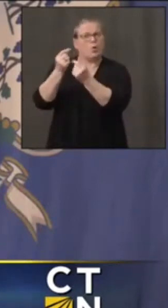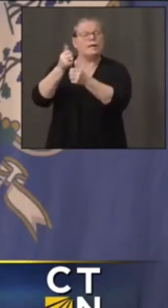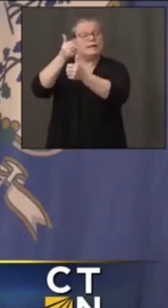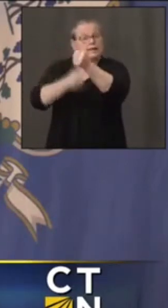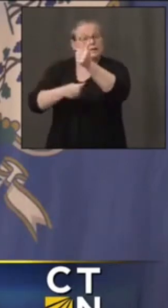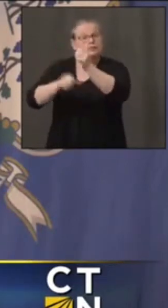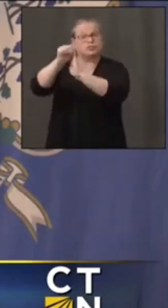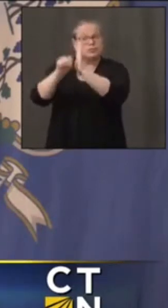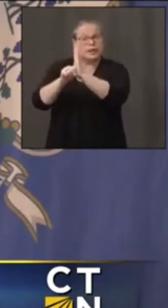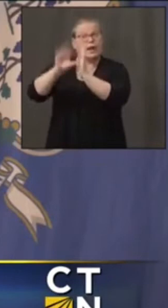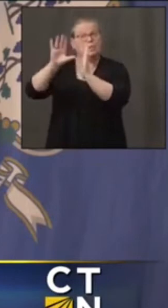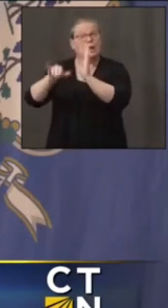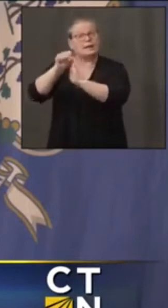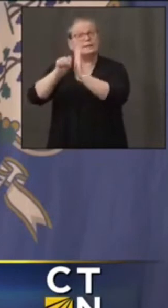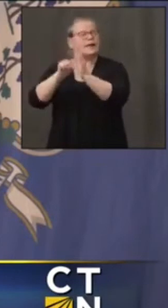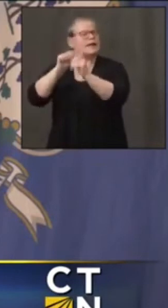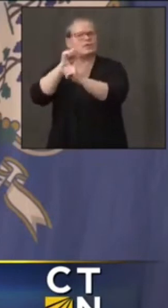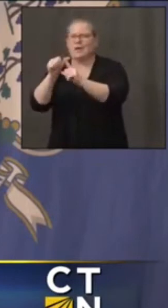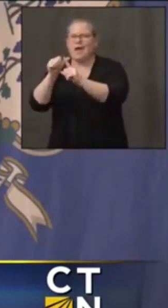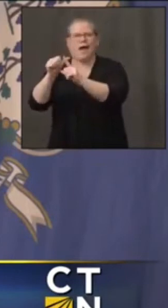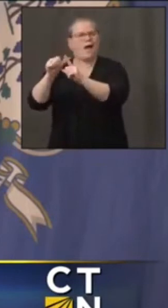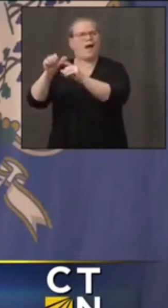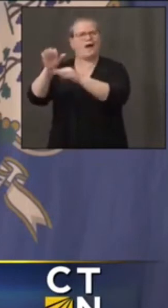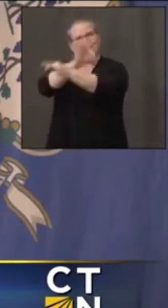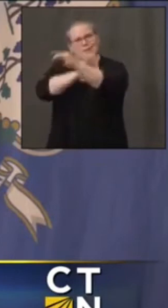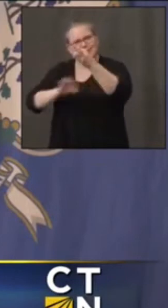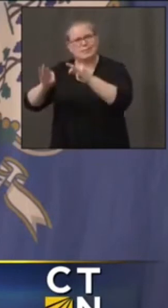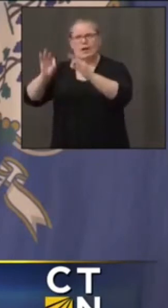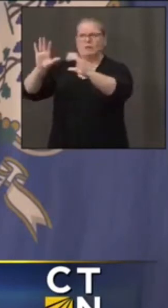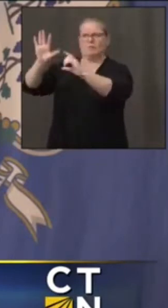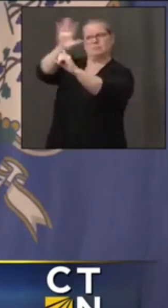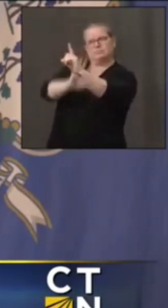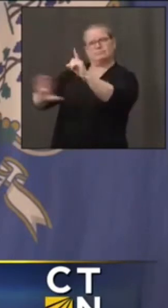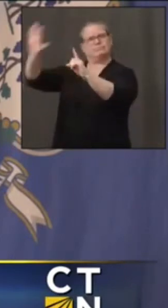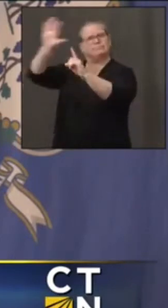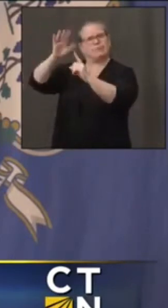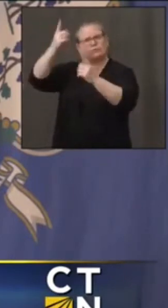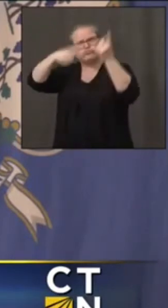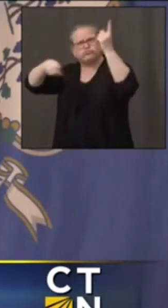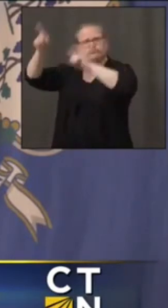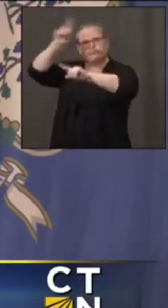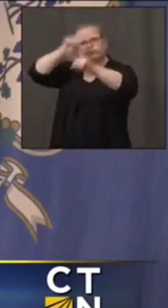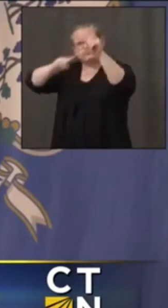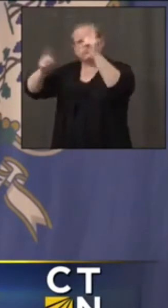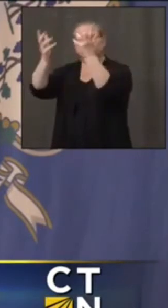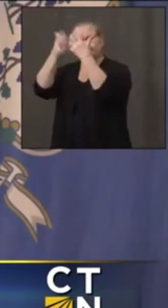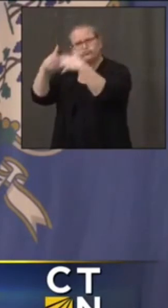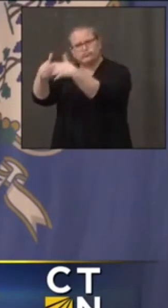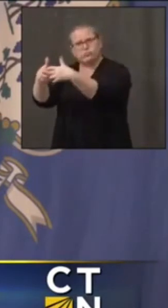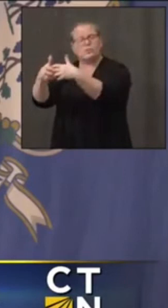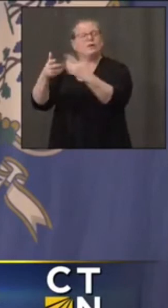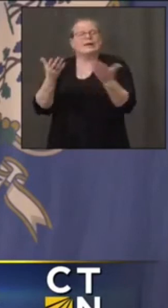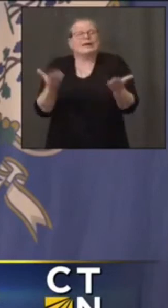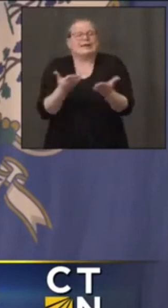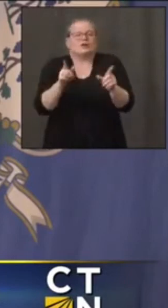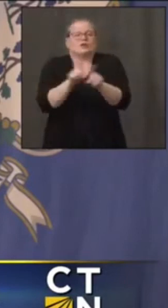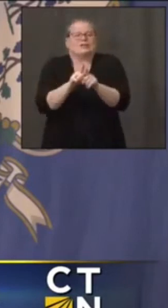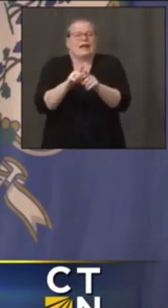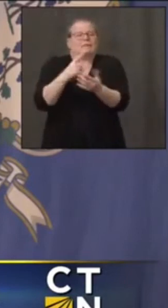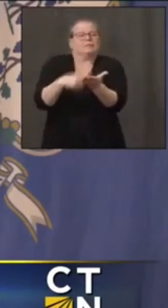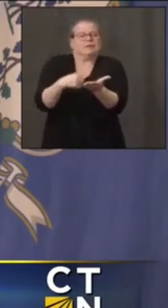state. We've had some of the same discussions. So to me, it's just interesting in terms of how we both look